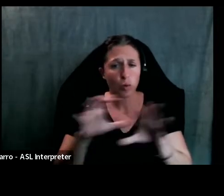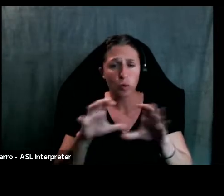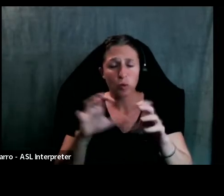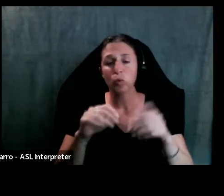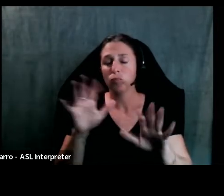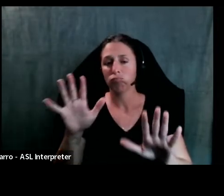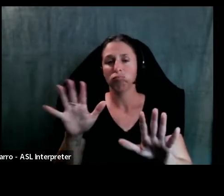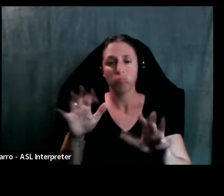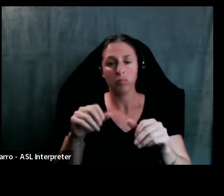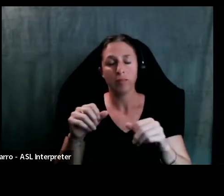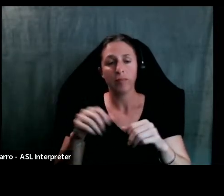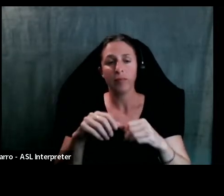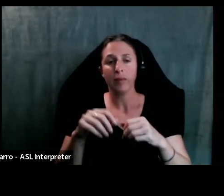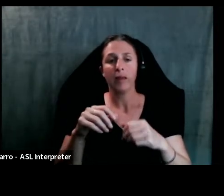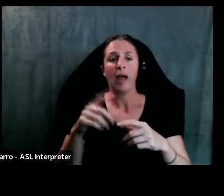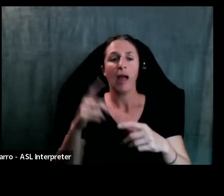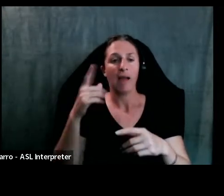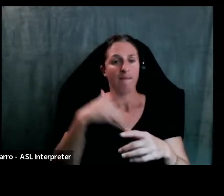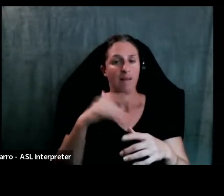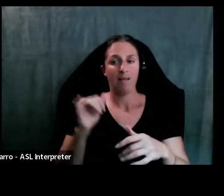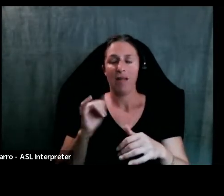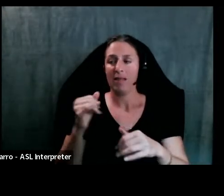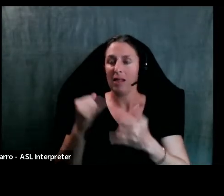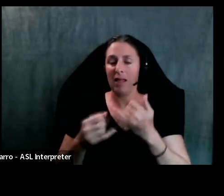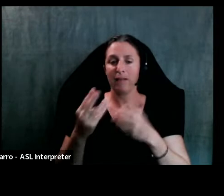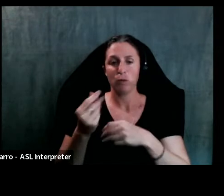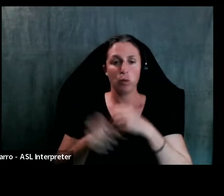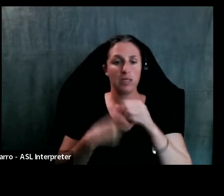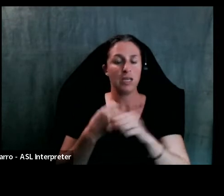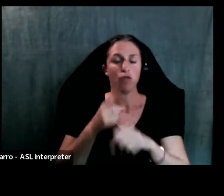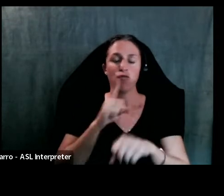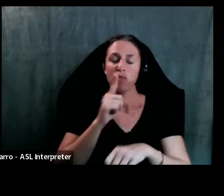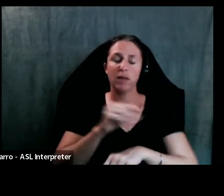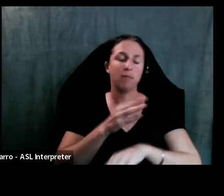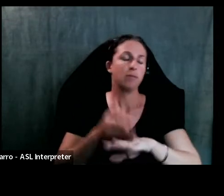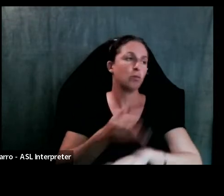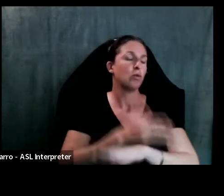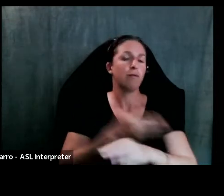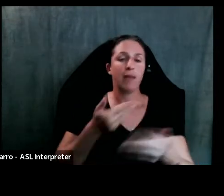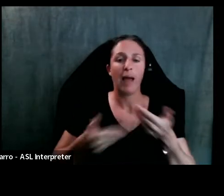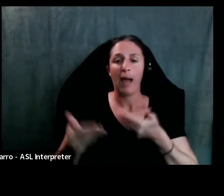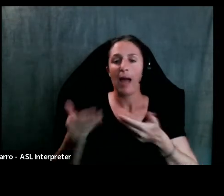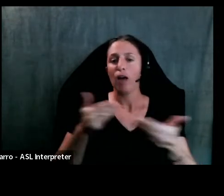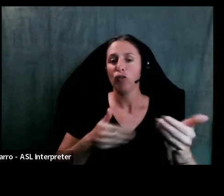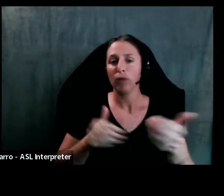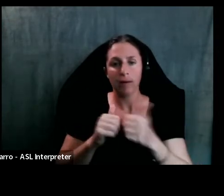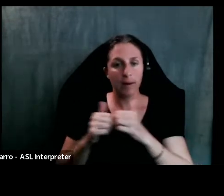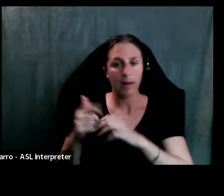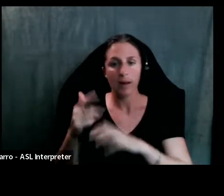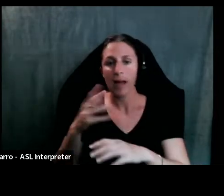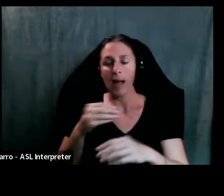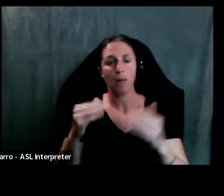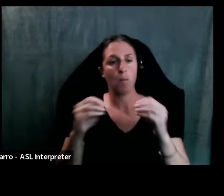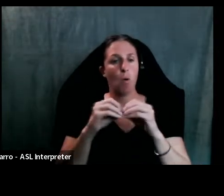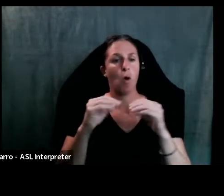feel like that is something that over the last few years, we've really improved on, is the hiring practices and have it more